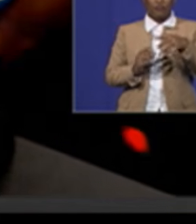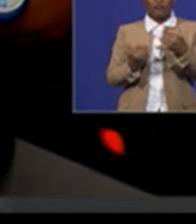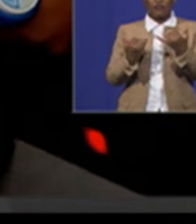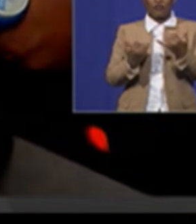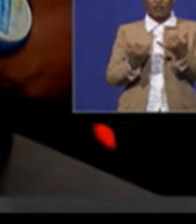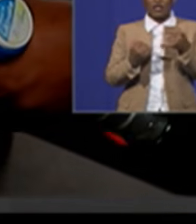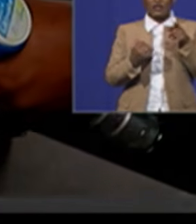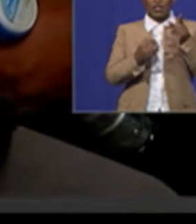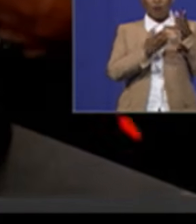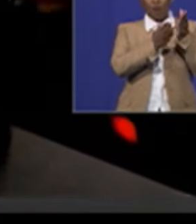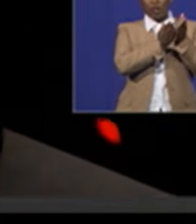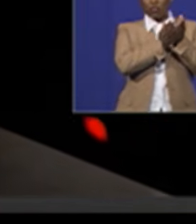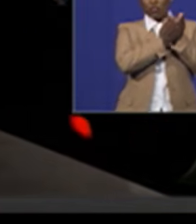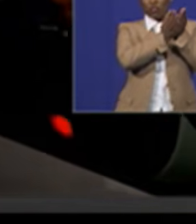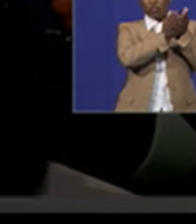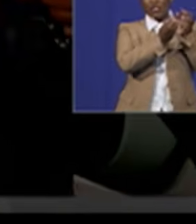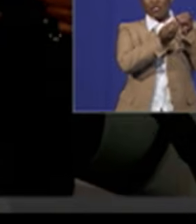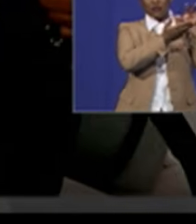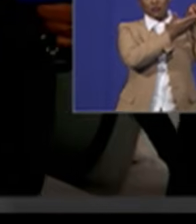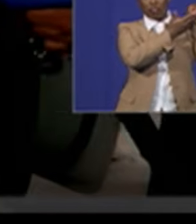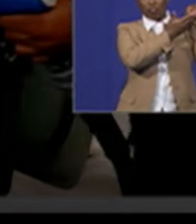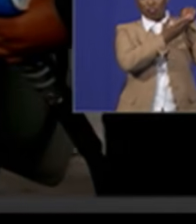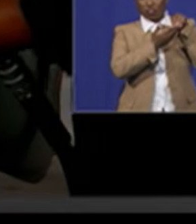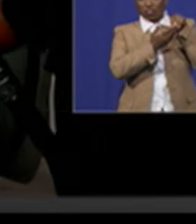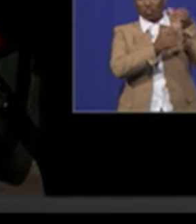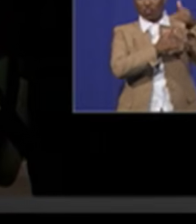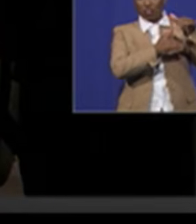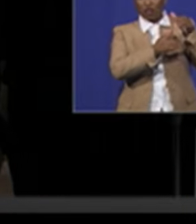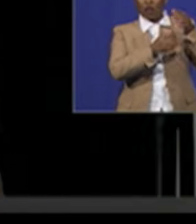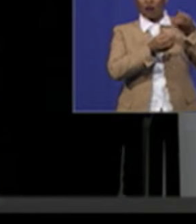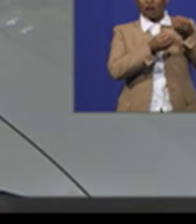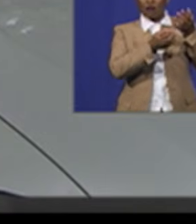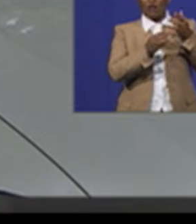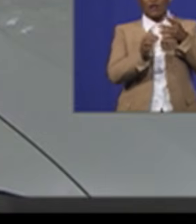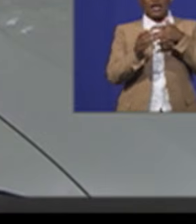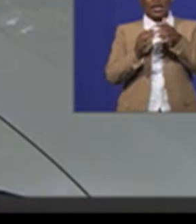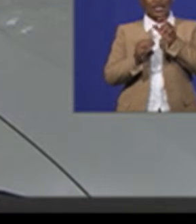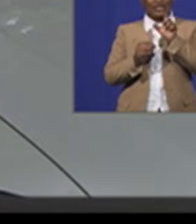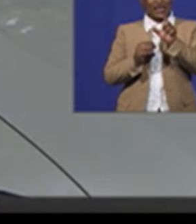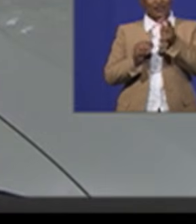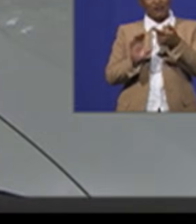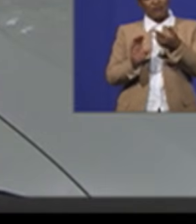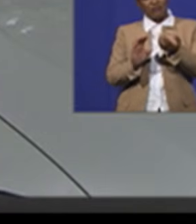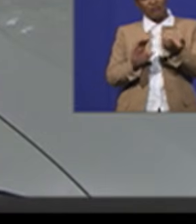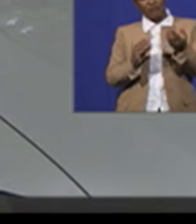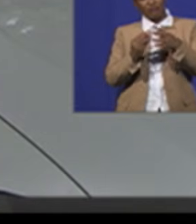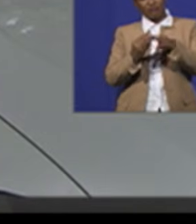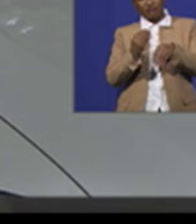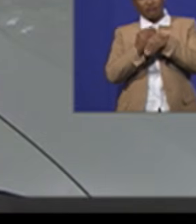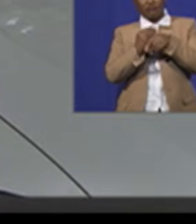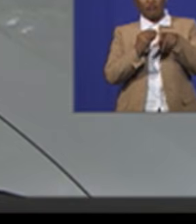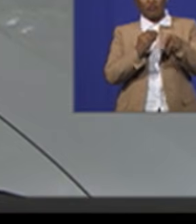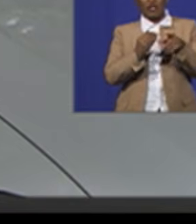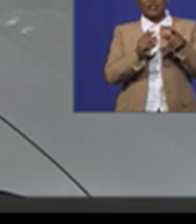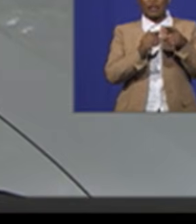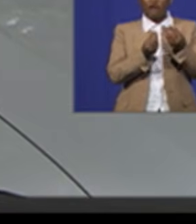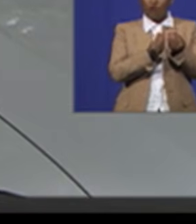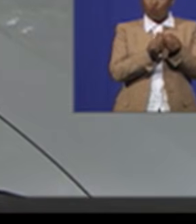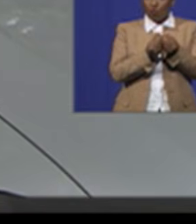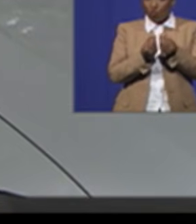le diromelwa teng ka jalo sente nngwe le nngwe e tsengwang go litara ya diesel e le kana le e e tsengwang go tlhotlhwa ya